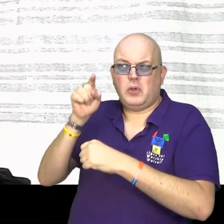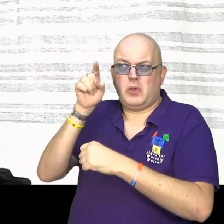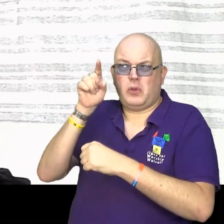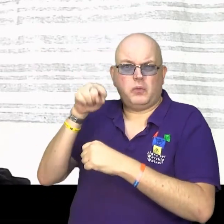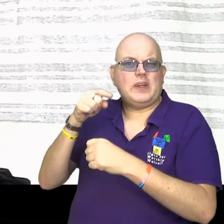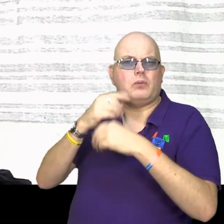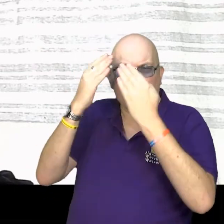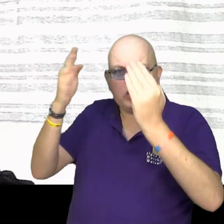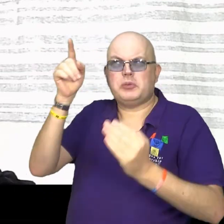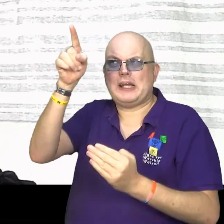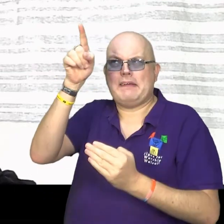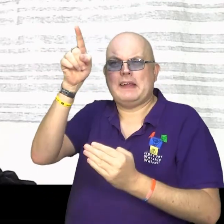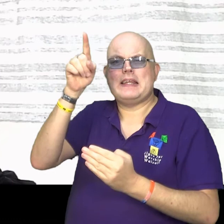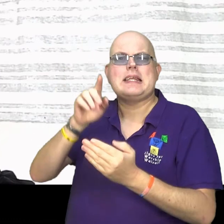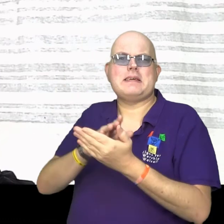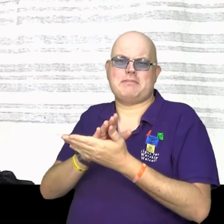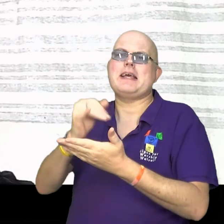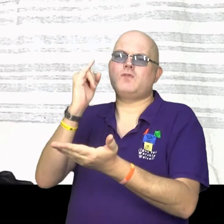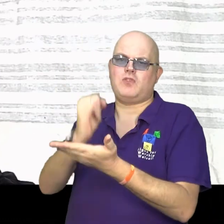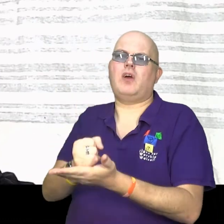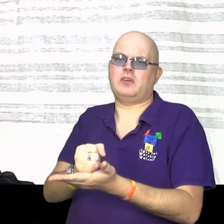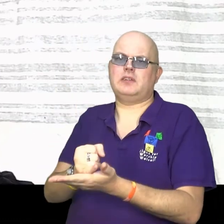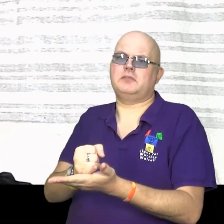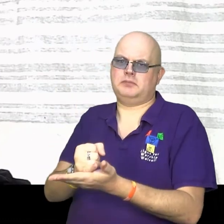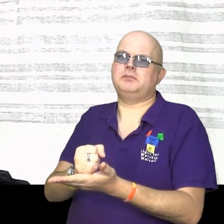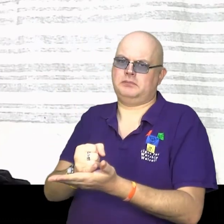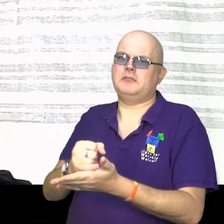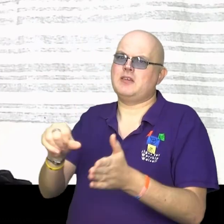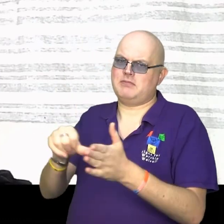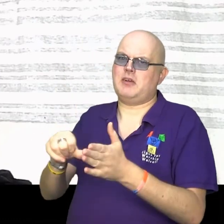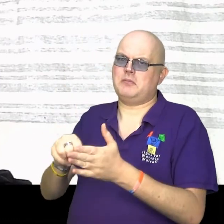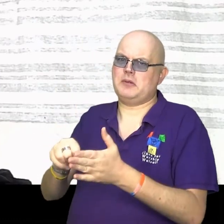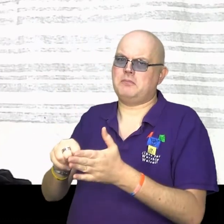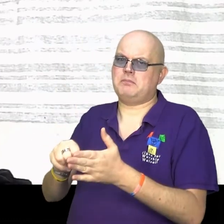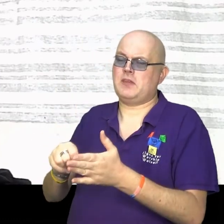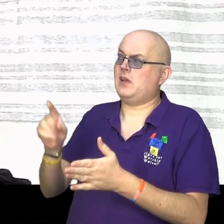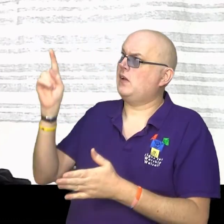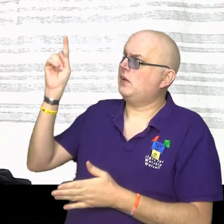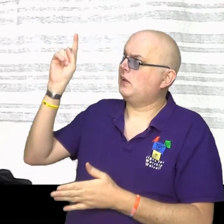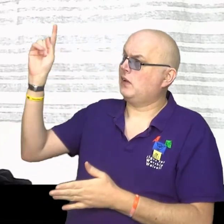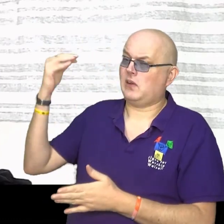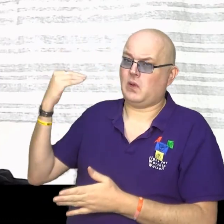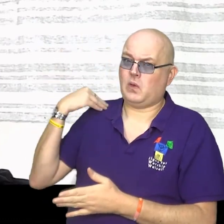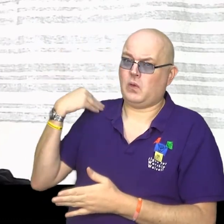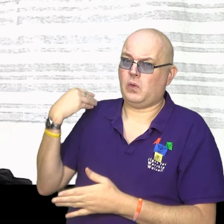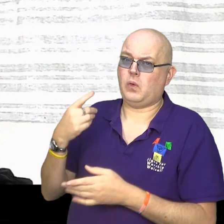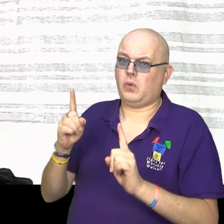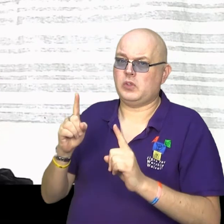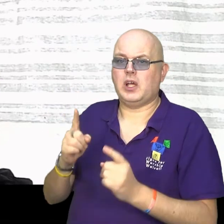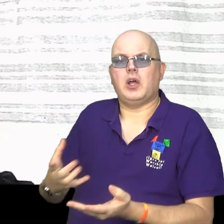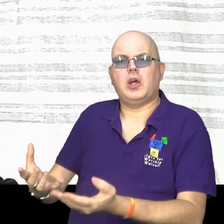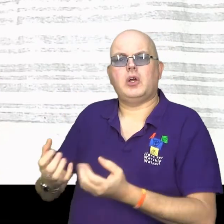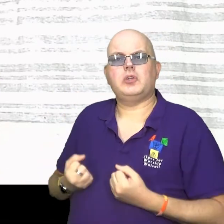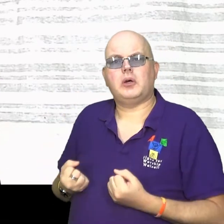when something has gone very, very wrong. The call of the one true God